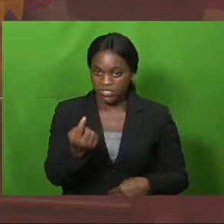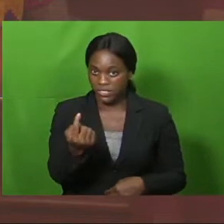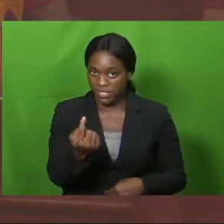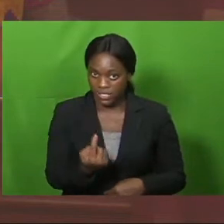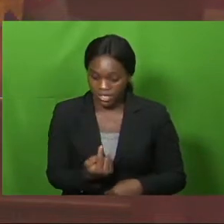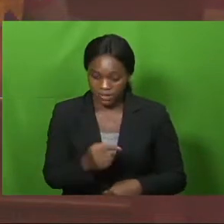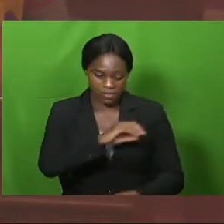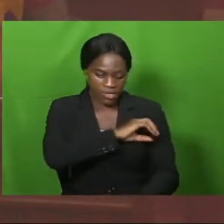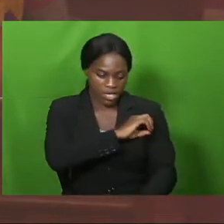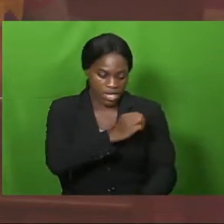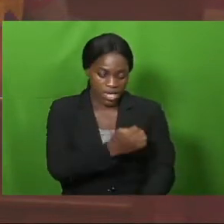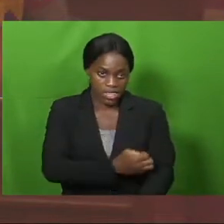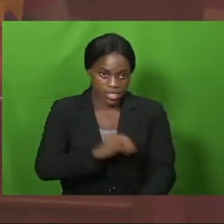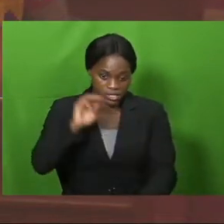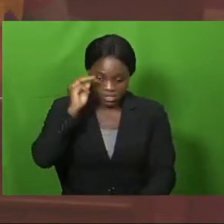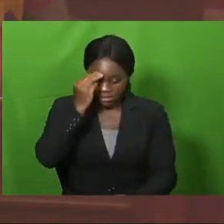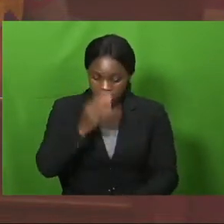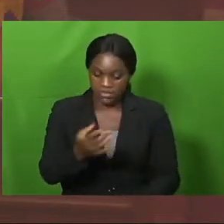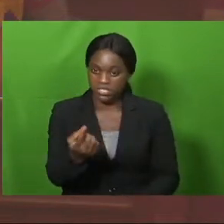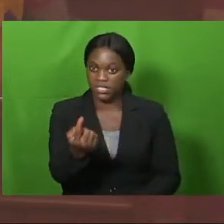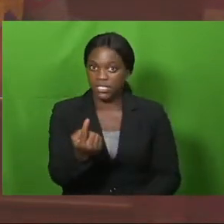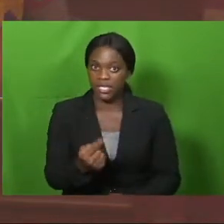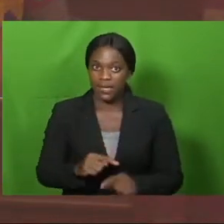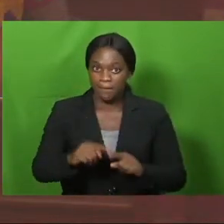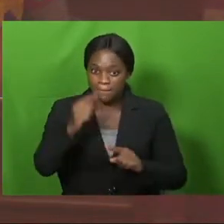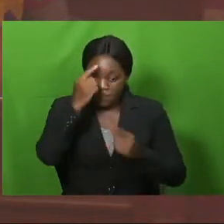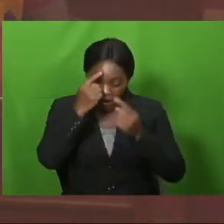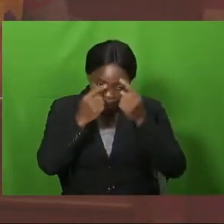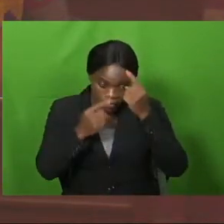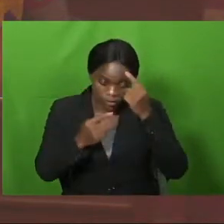Energy also came. But because of this